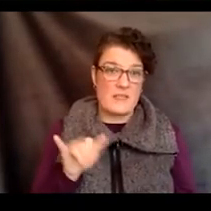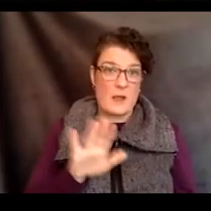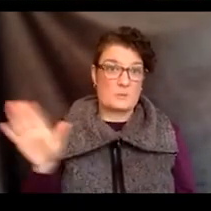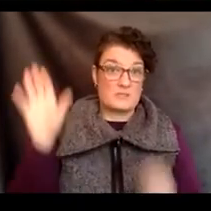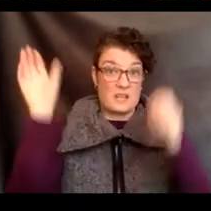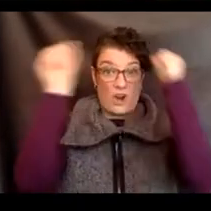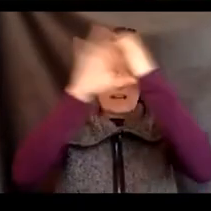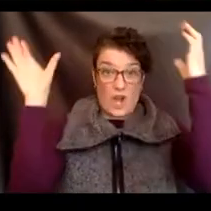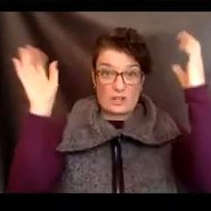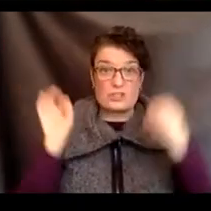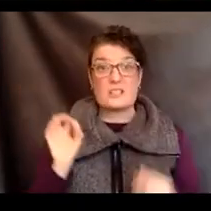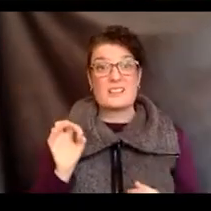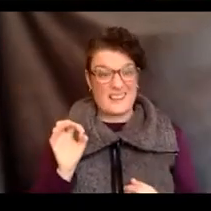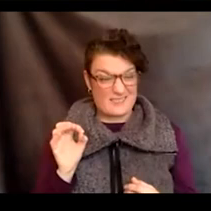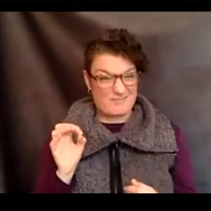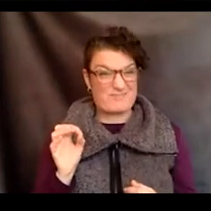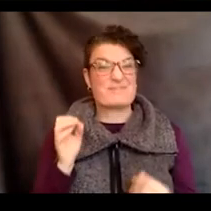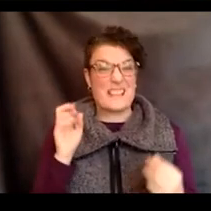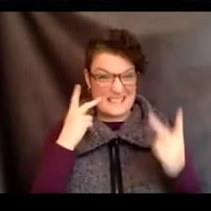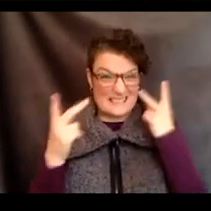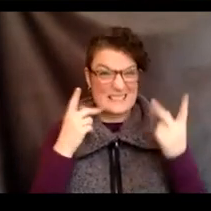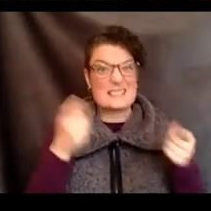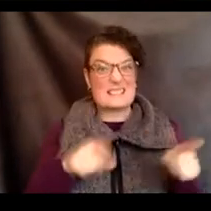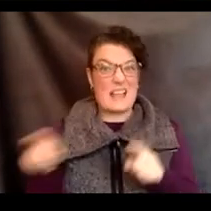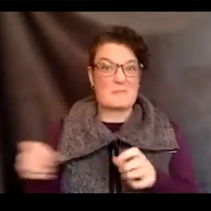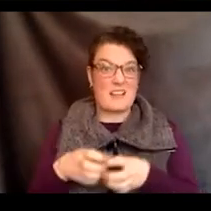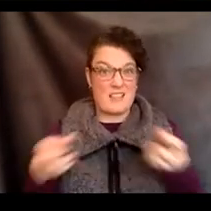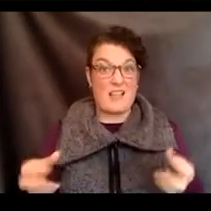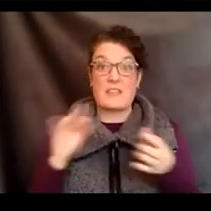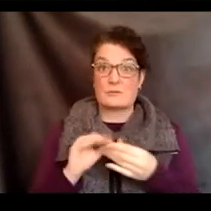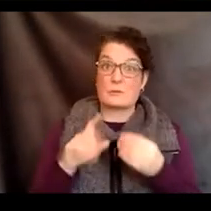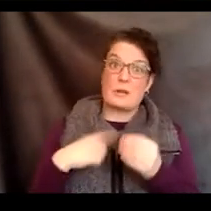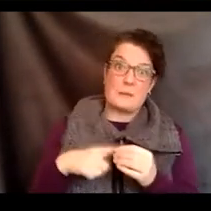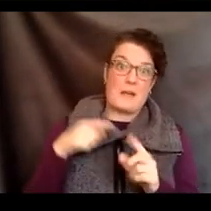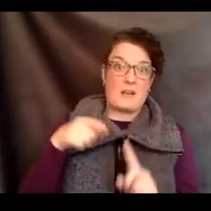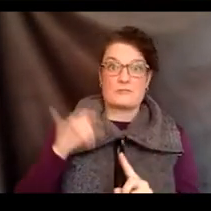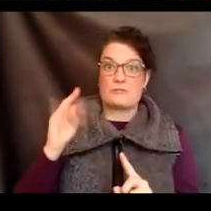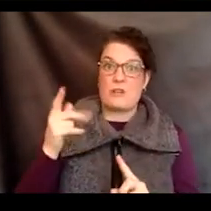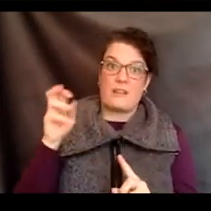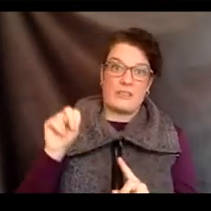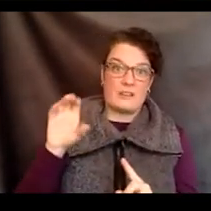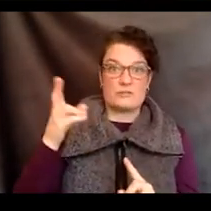was. And I saw that a lot, you know, that story about Jonathan Chu saying,